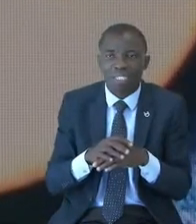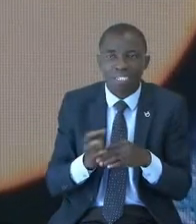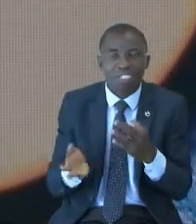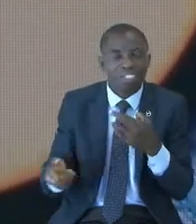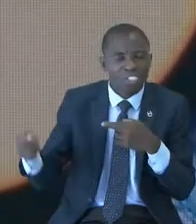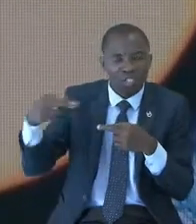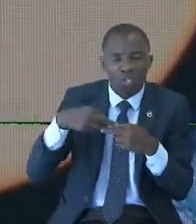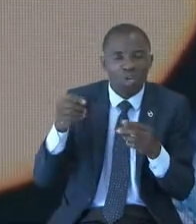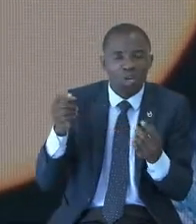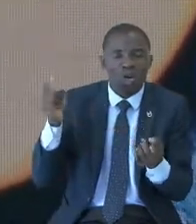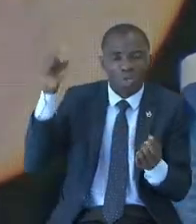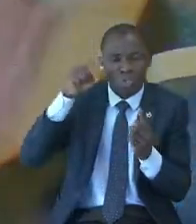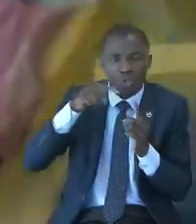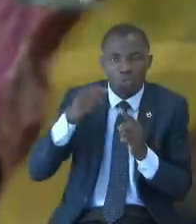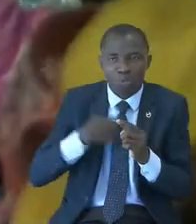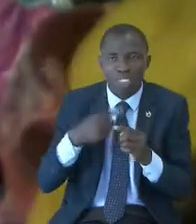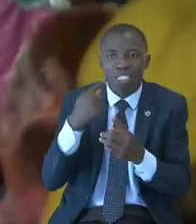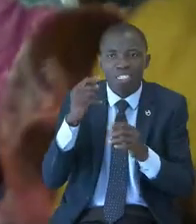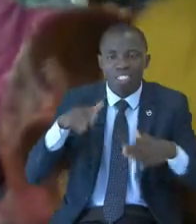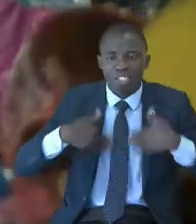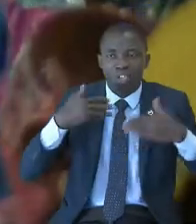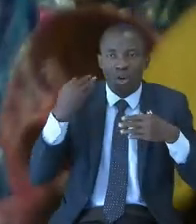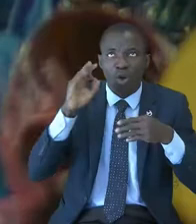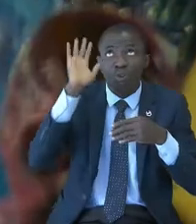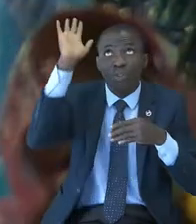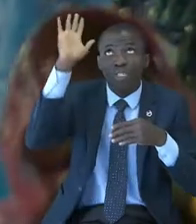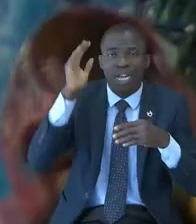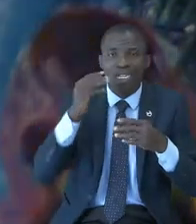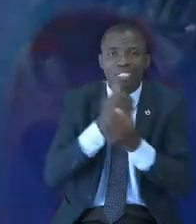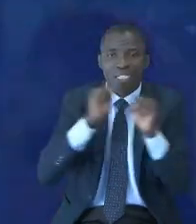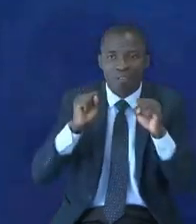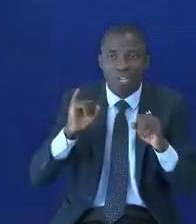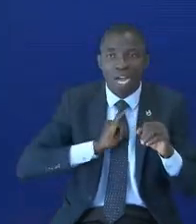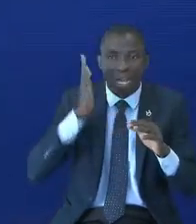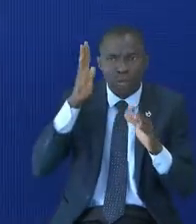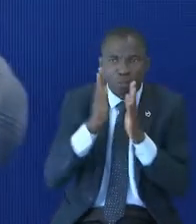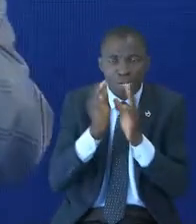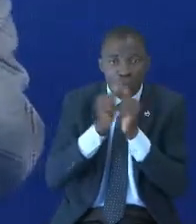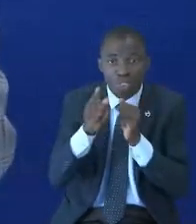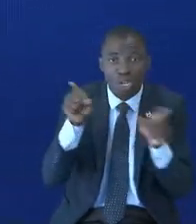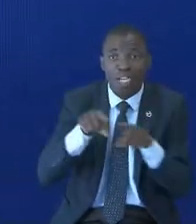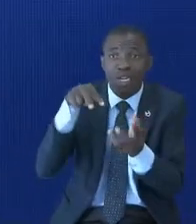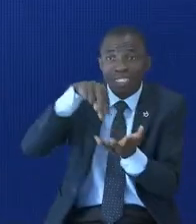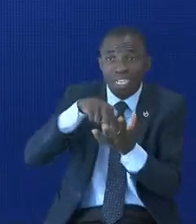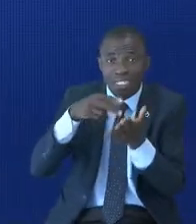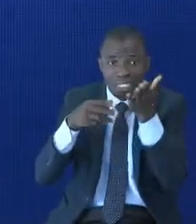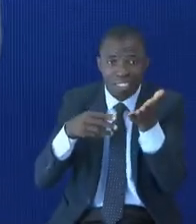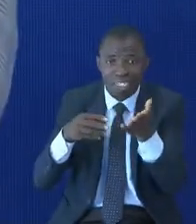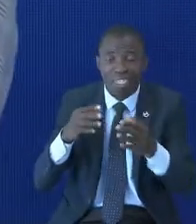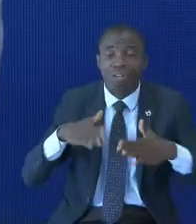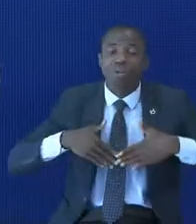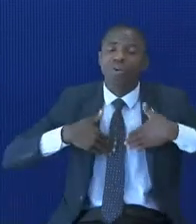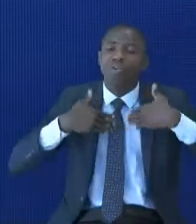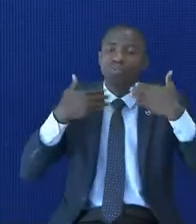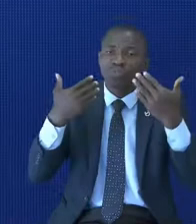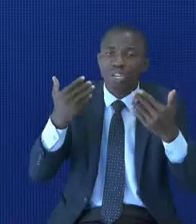the joy of thy salvation. I'm praying with you now. As you're standing up there, confess your